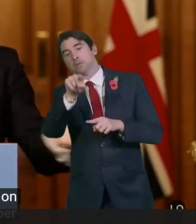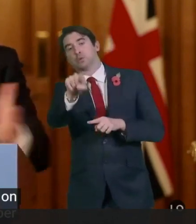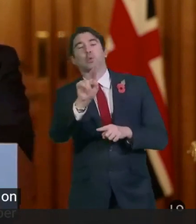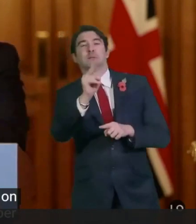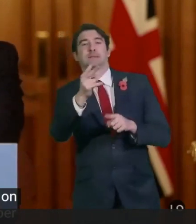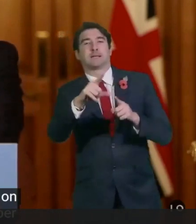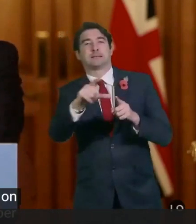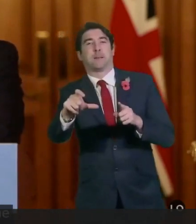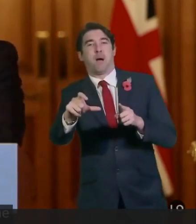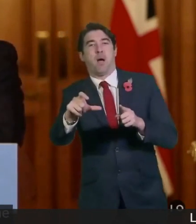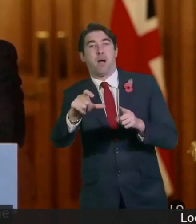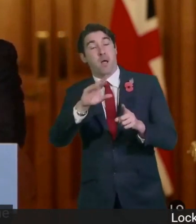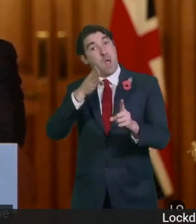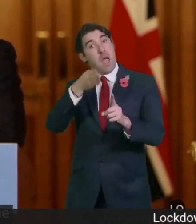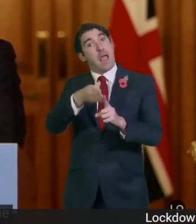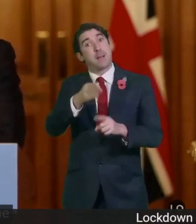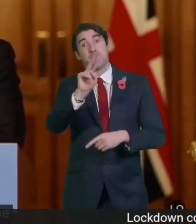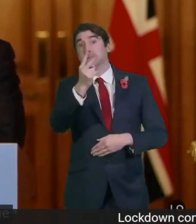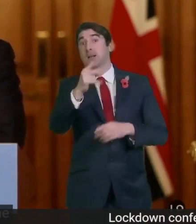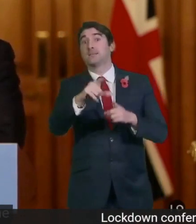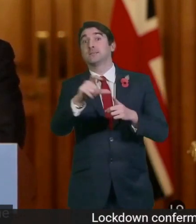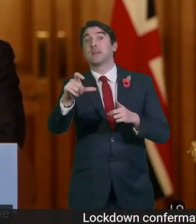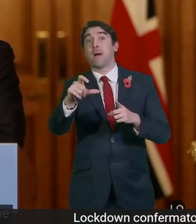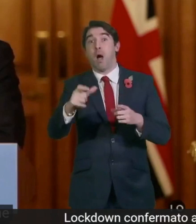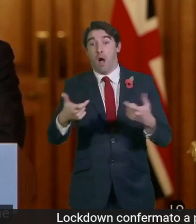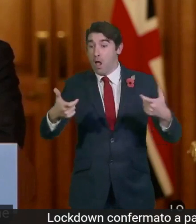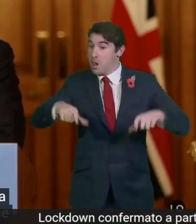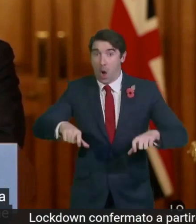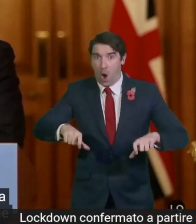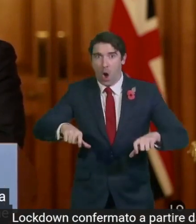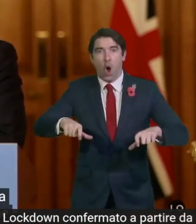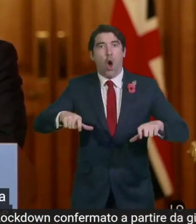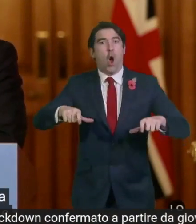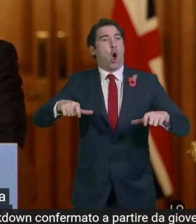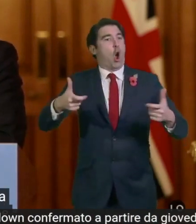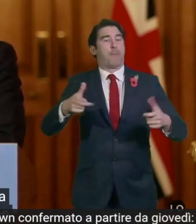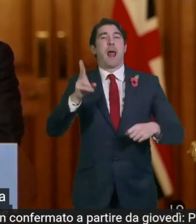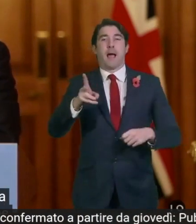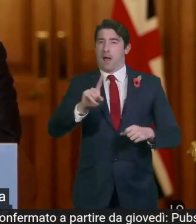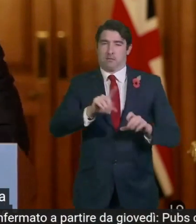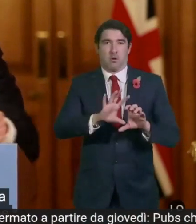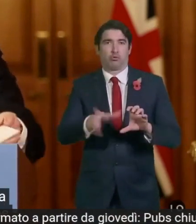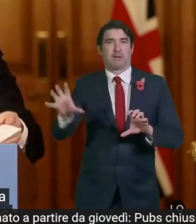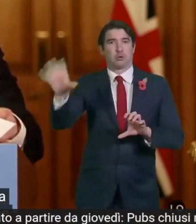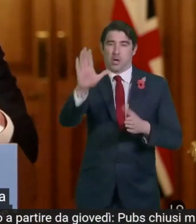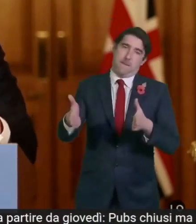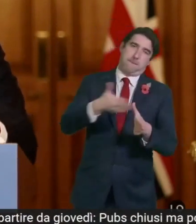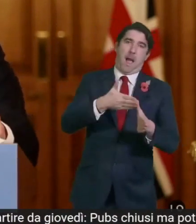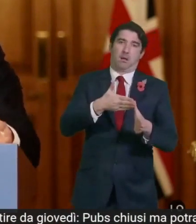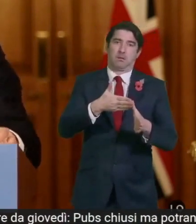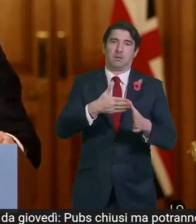restrictions, going back into the tiered system on a local and a regional basis, according to the latest